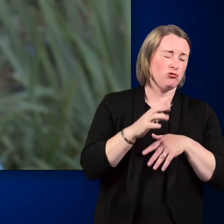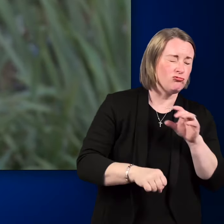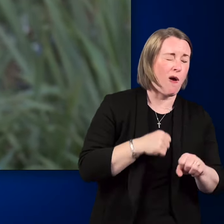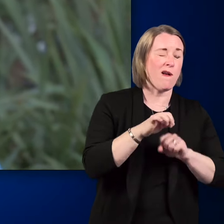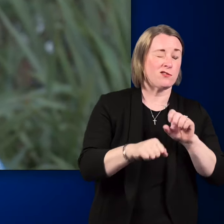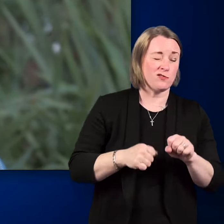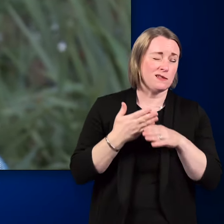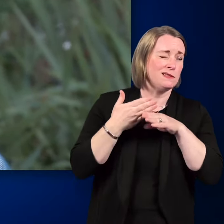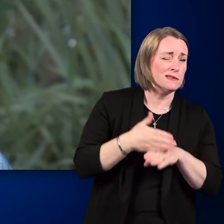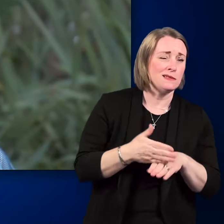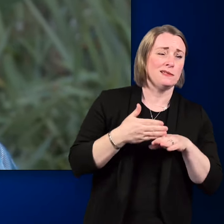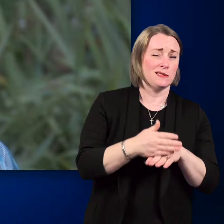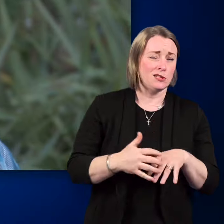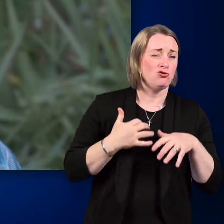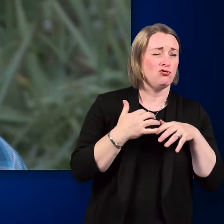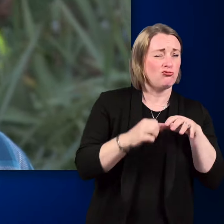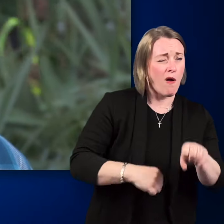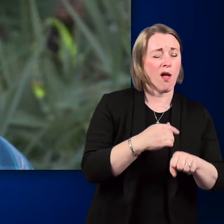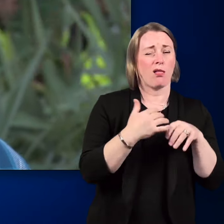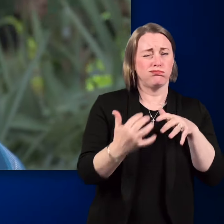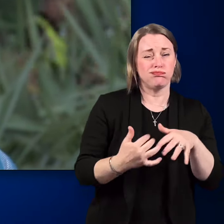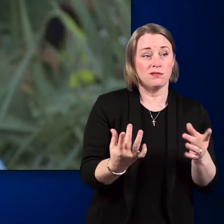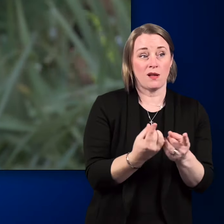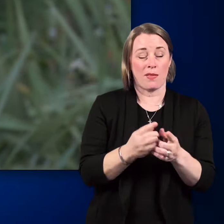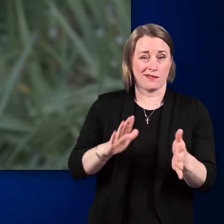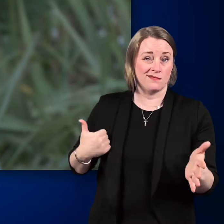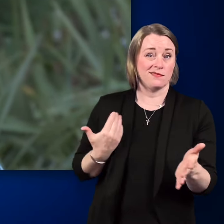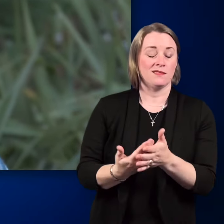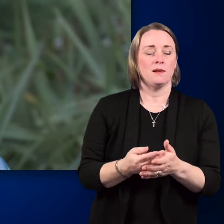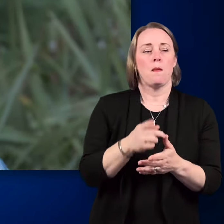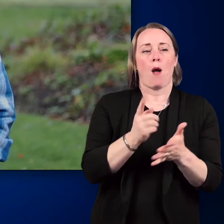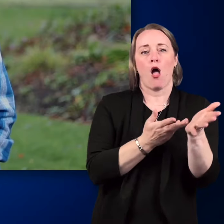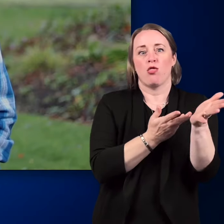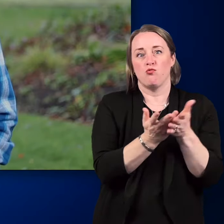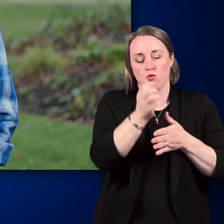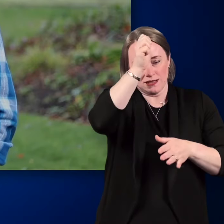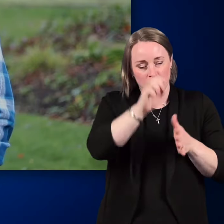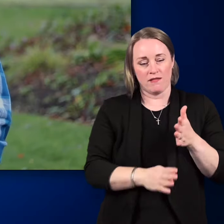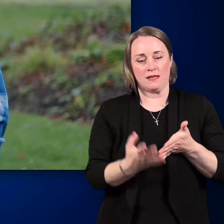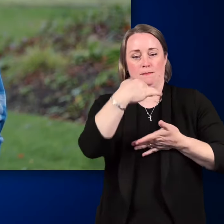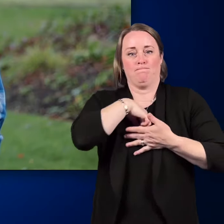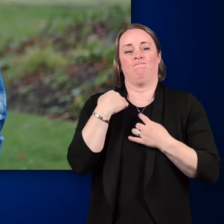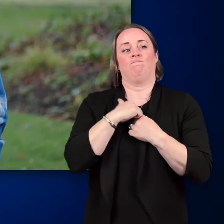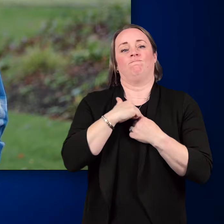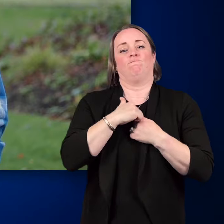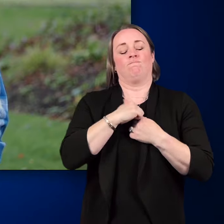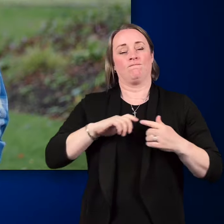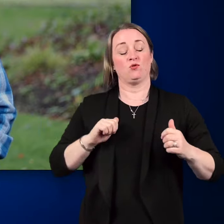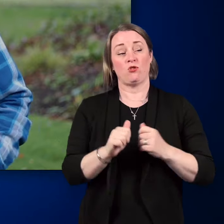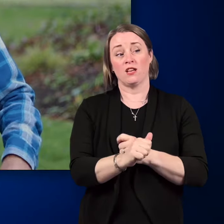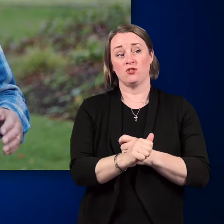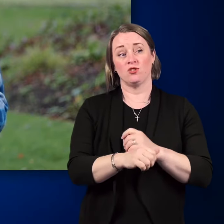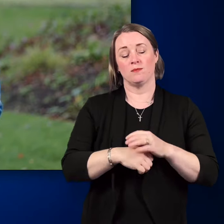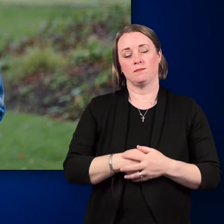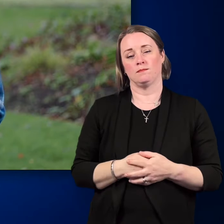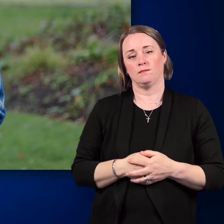but do you look at it and see that you are being changed in the process? And what do you see in society? Are